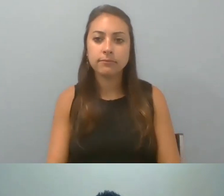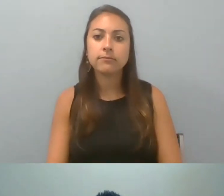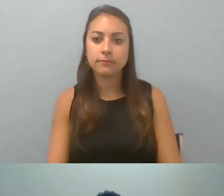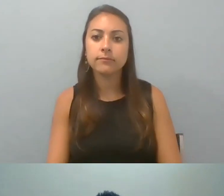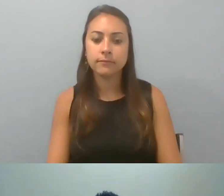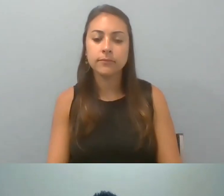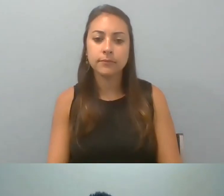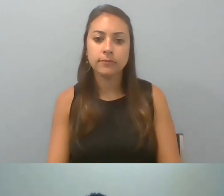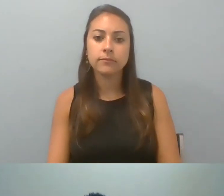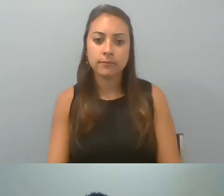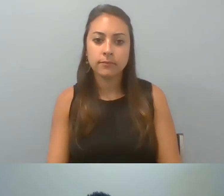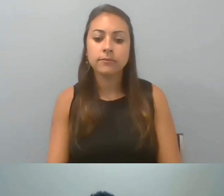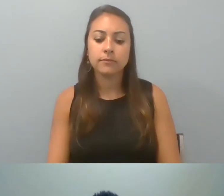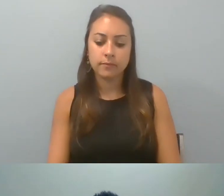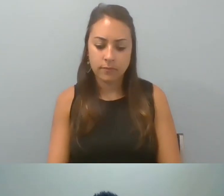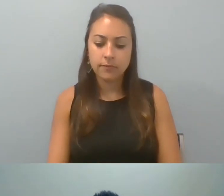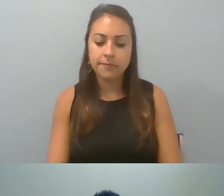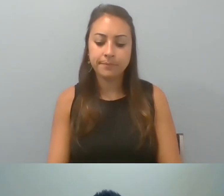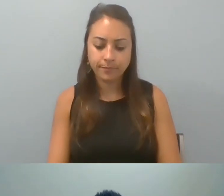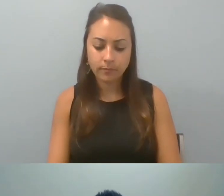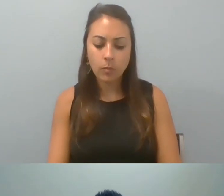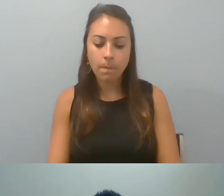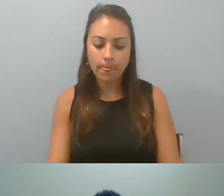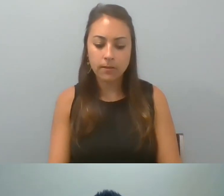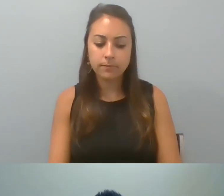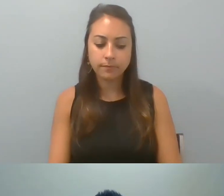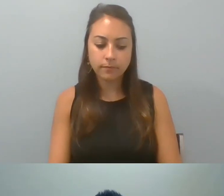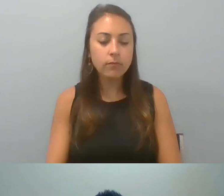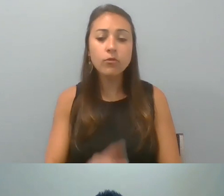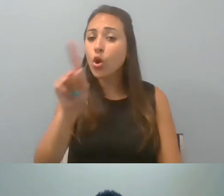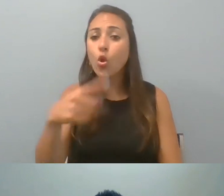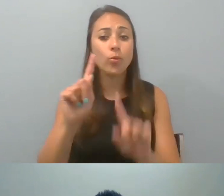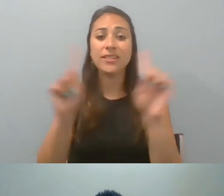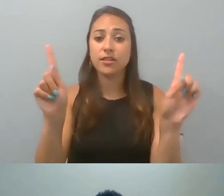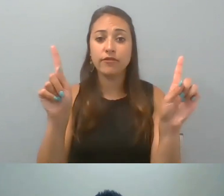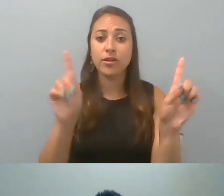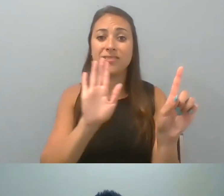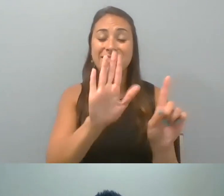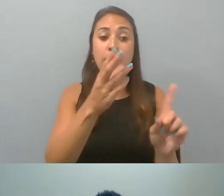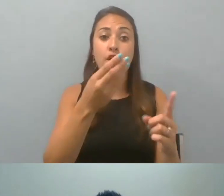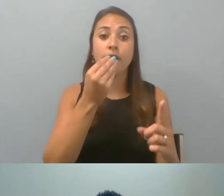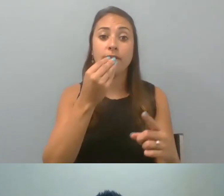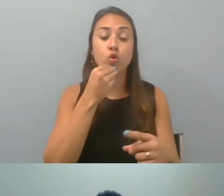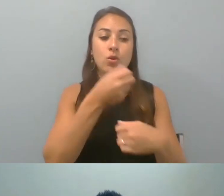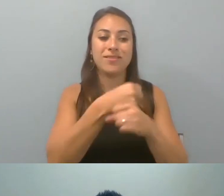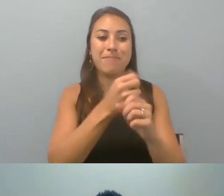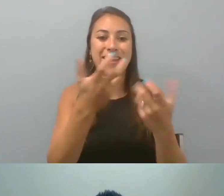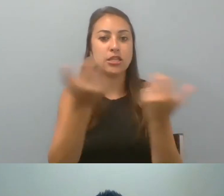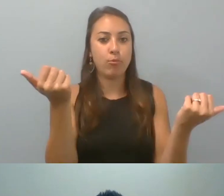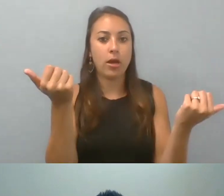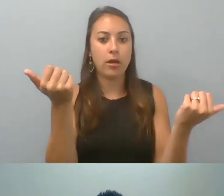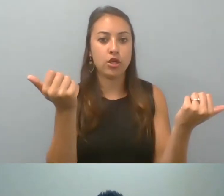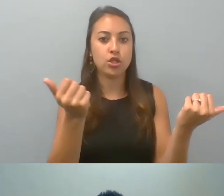spaces and eating together and eating with everyone else. But for those who need real consideration